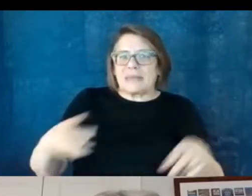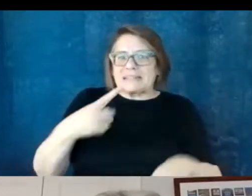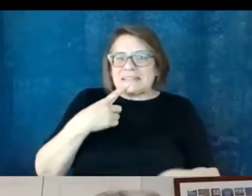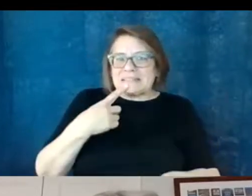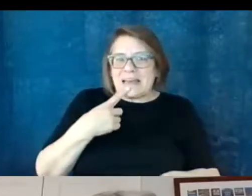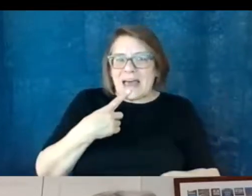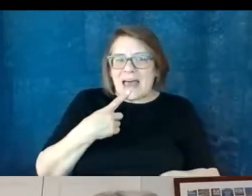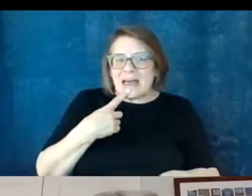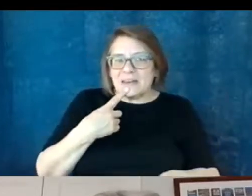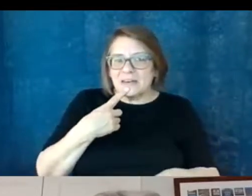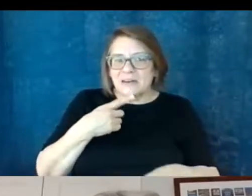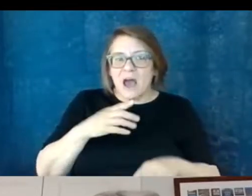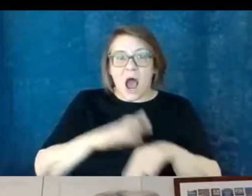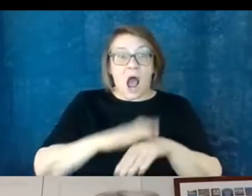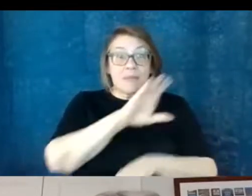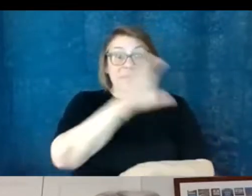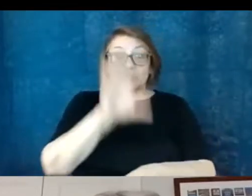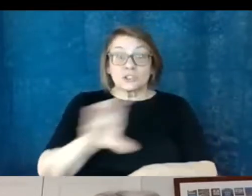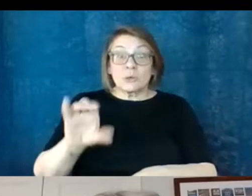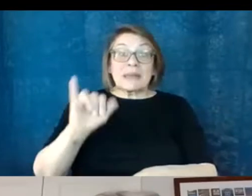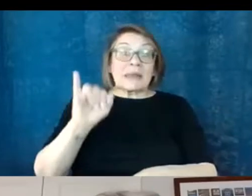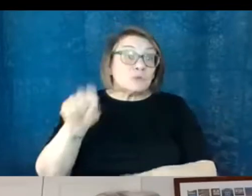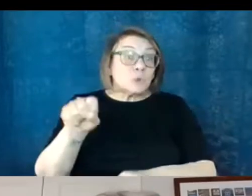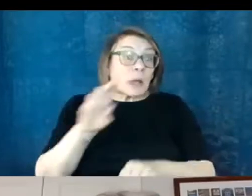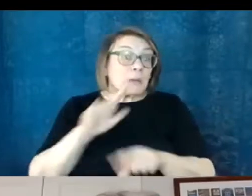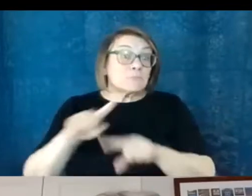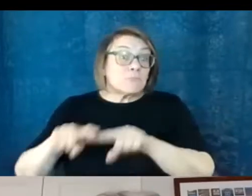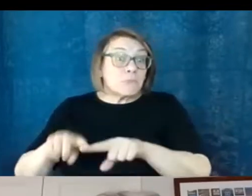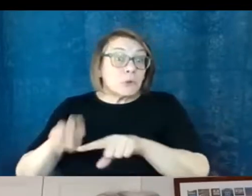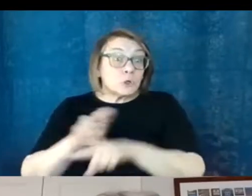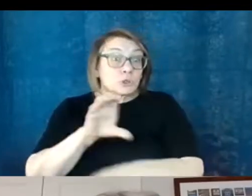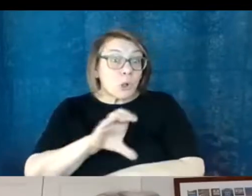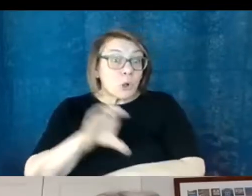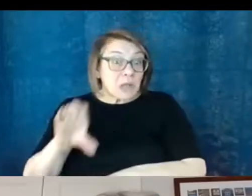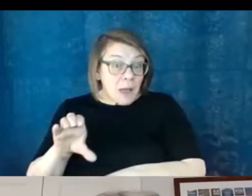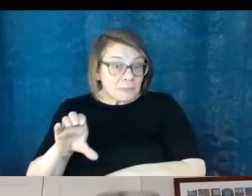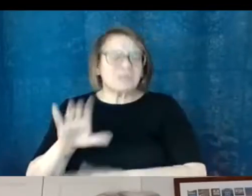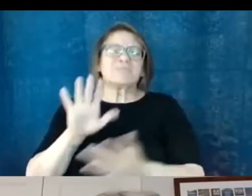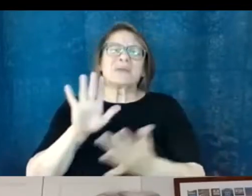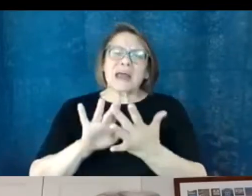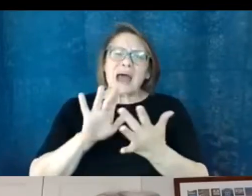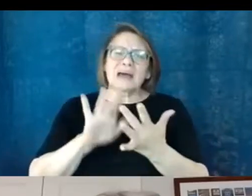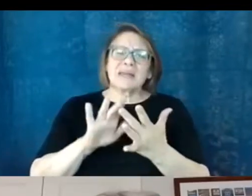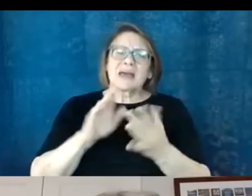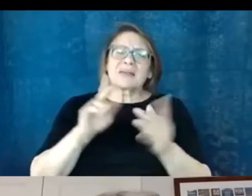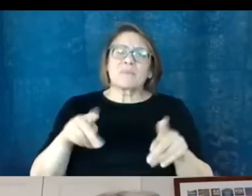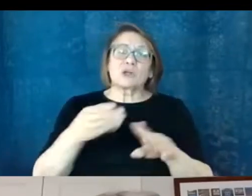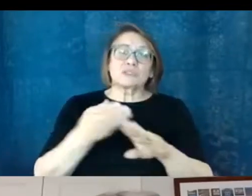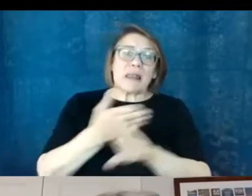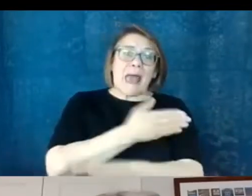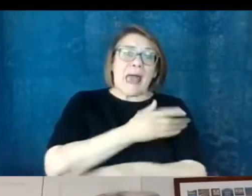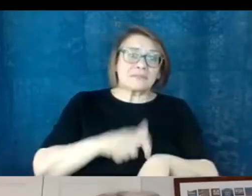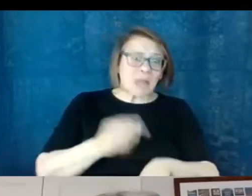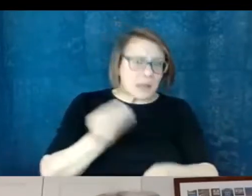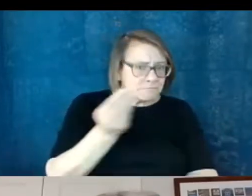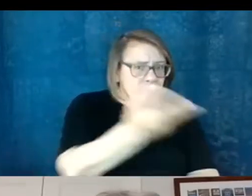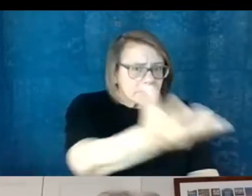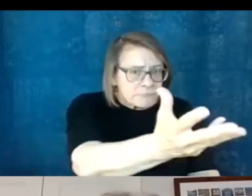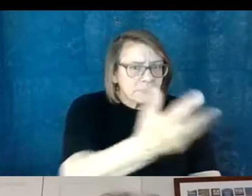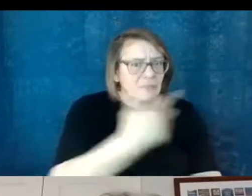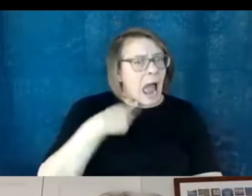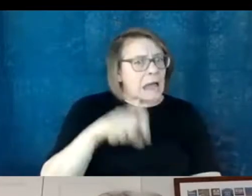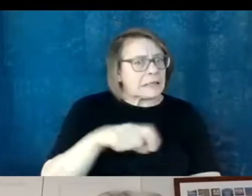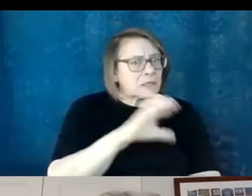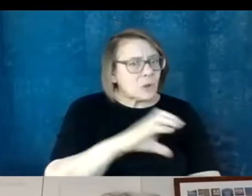over that screen. And if closed captioning is necessary, contacting that meeting director beforehand, talking to